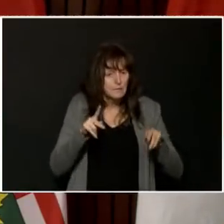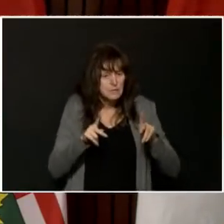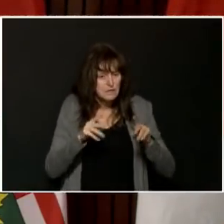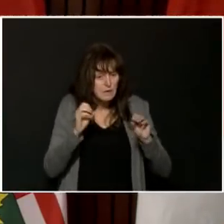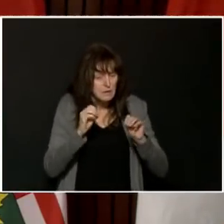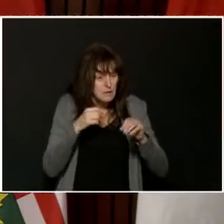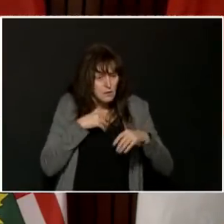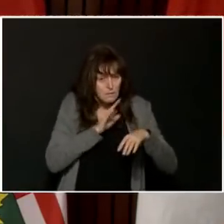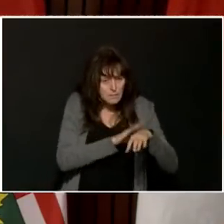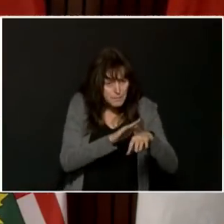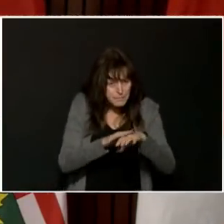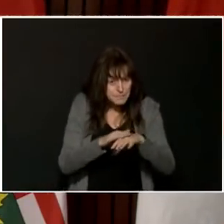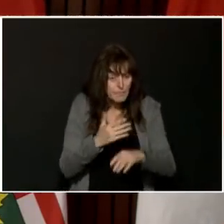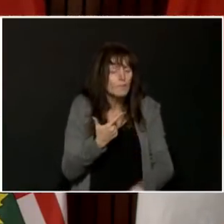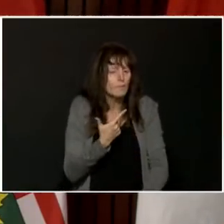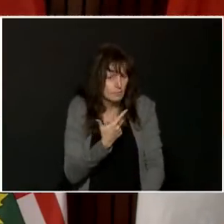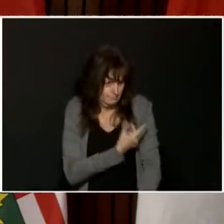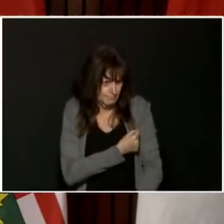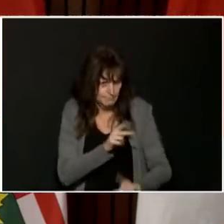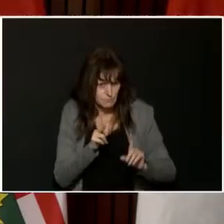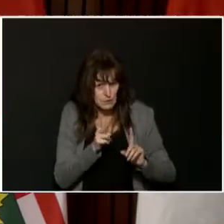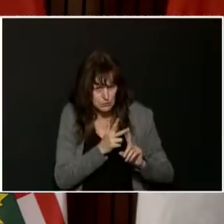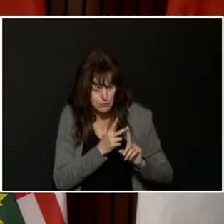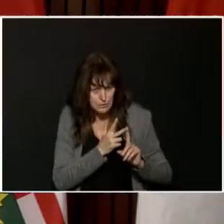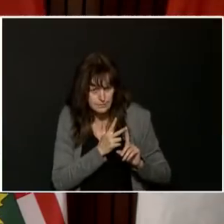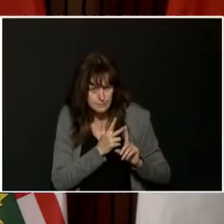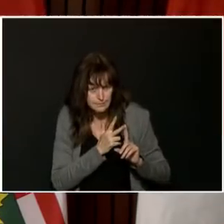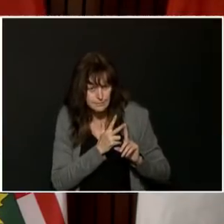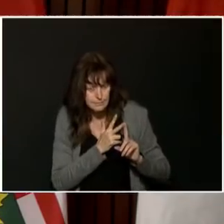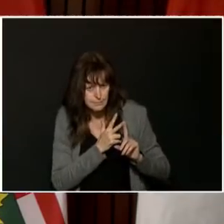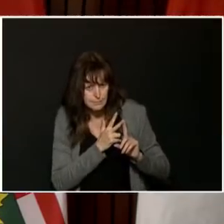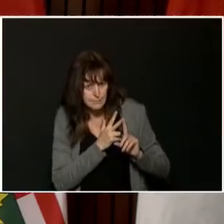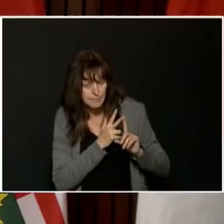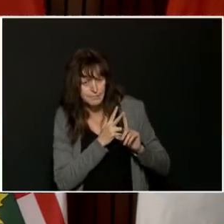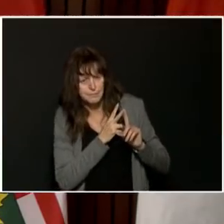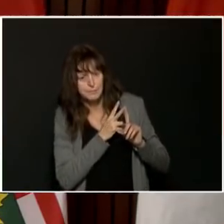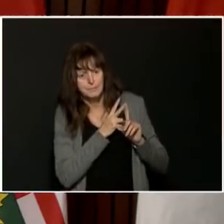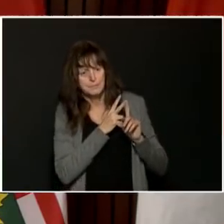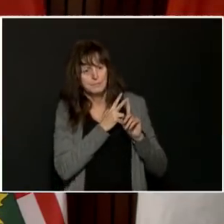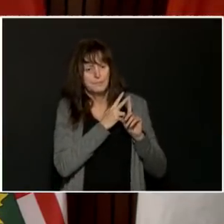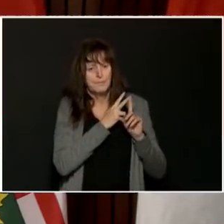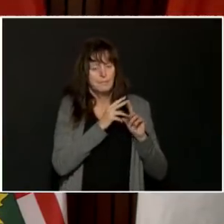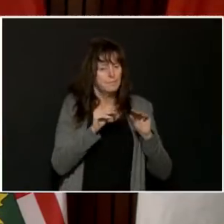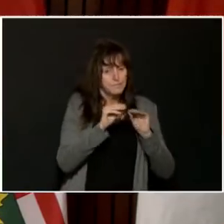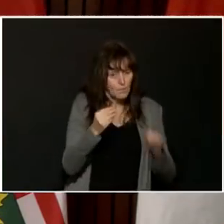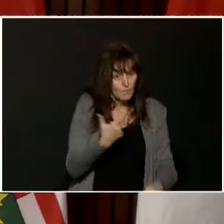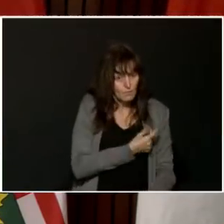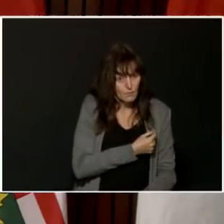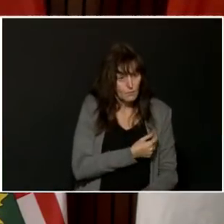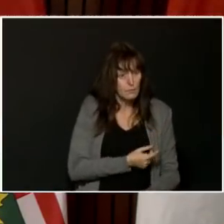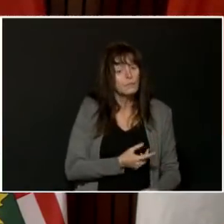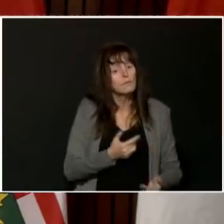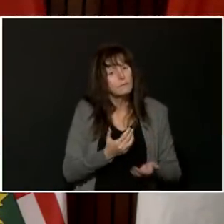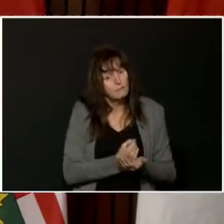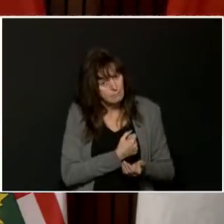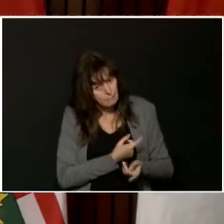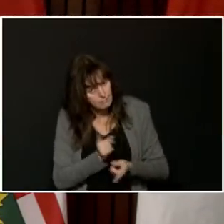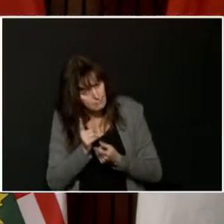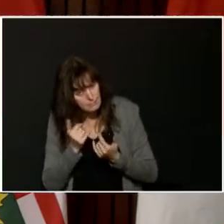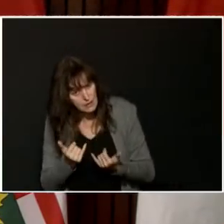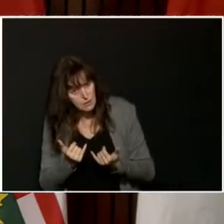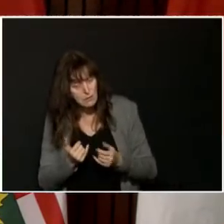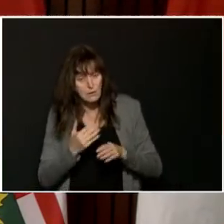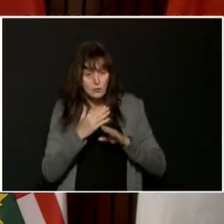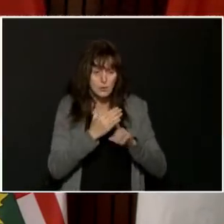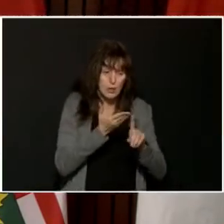booster. If for some reason you haven't gotten vaccinated yet, please go get vaccinated. That protects not only you, but it protects people around